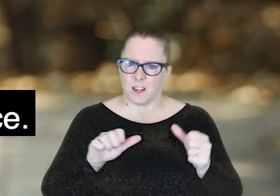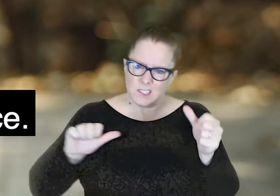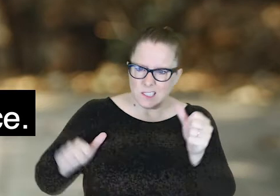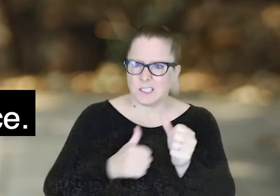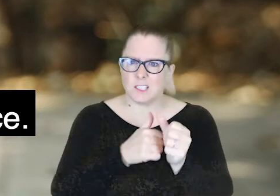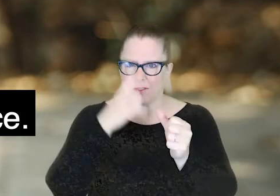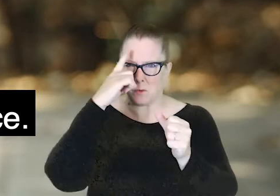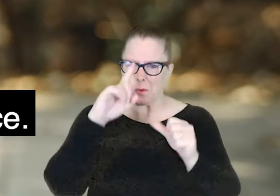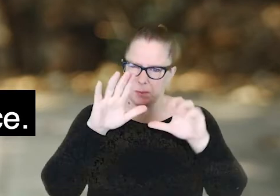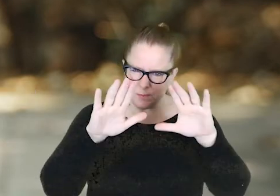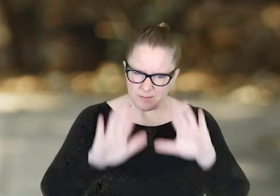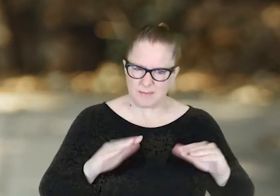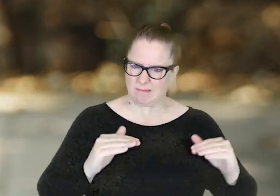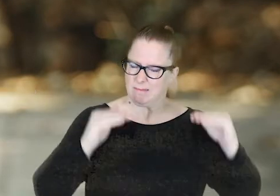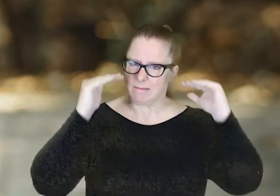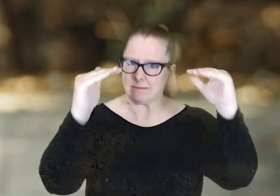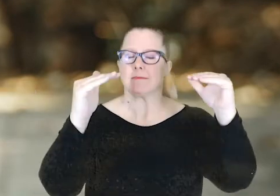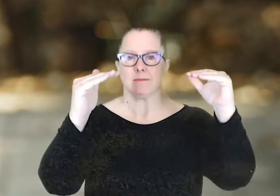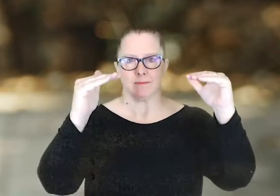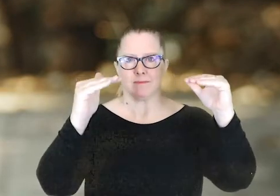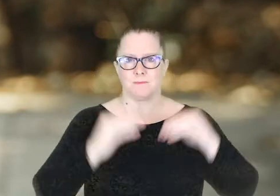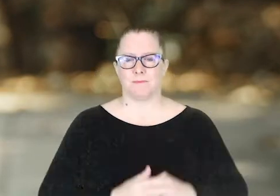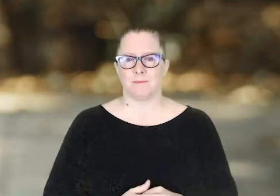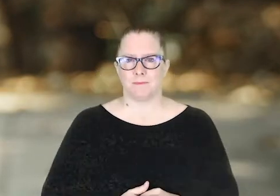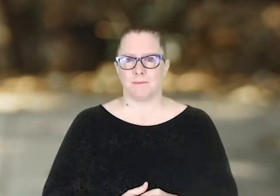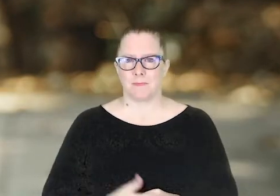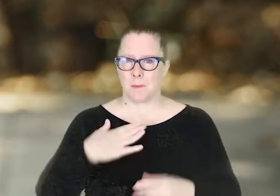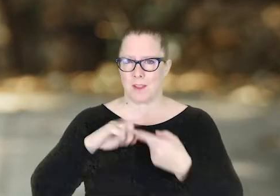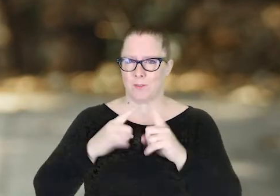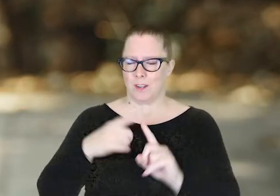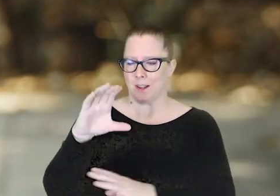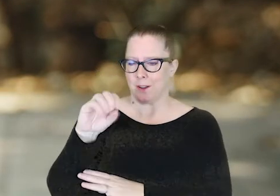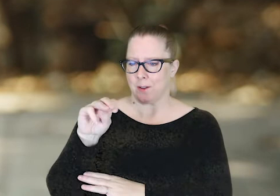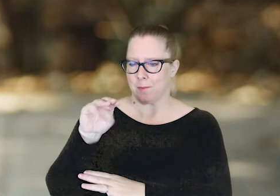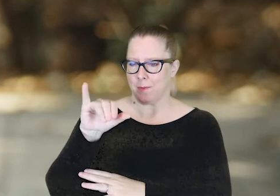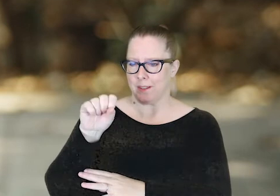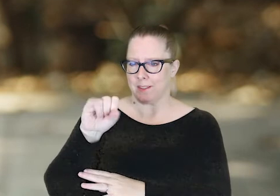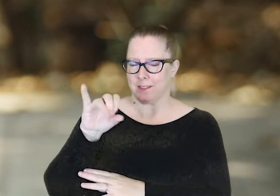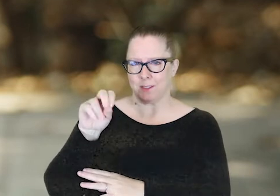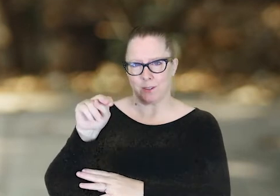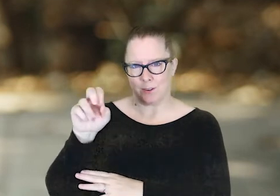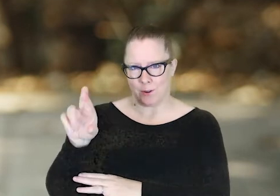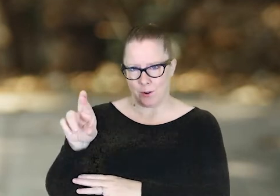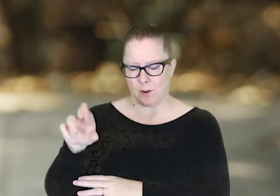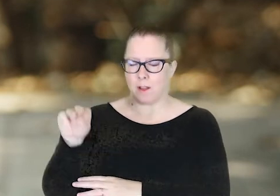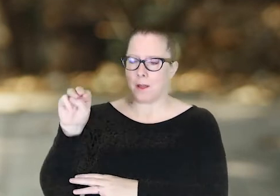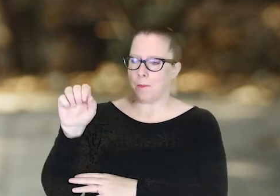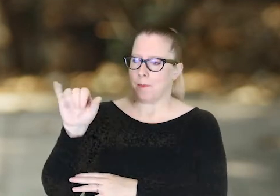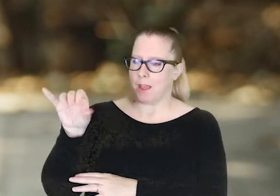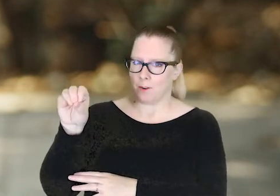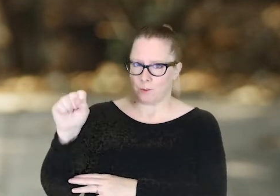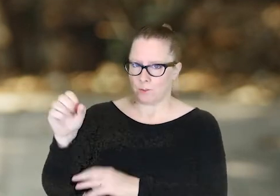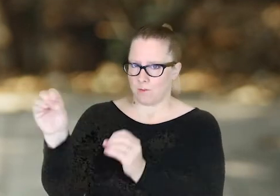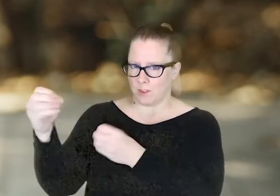really the race towards excellence. Because my friend, the commissioner for the mayor's office of the city of New